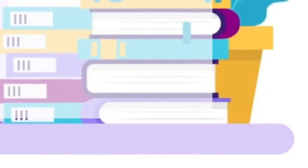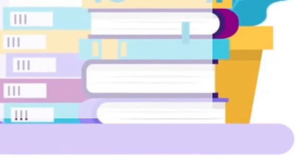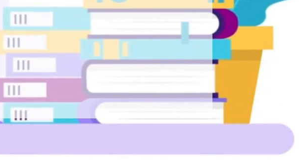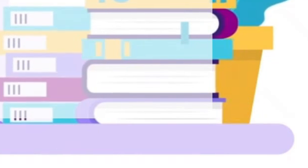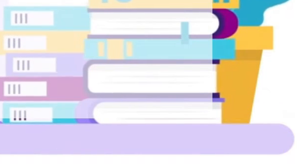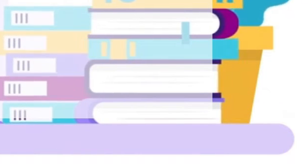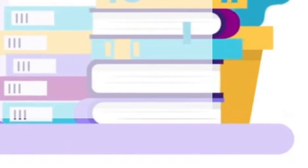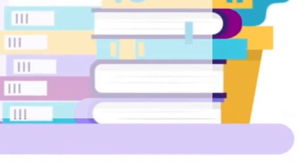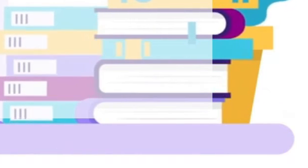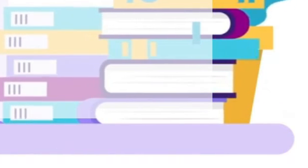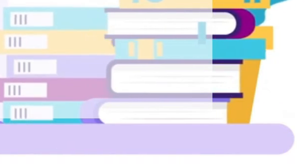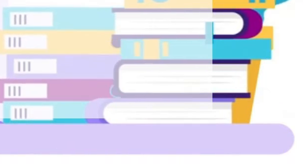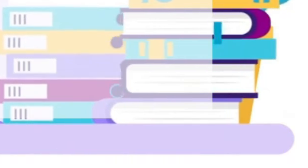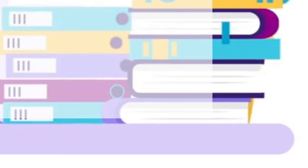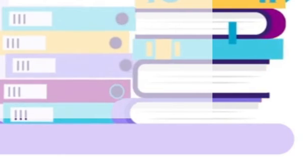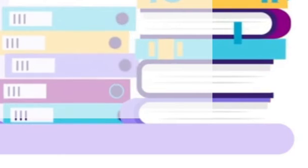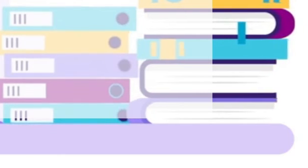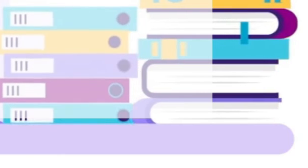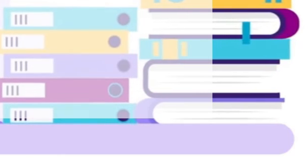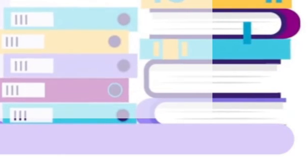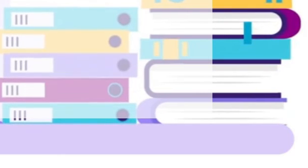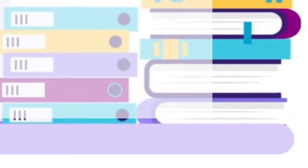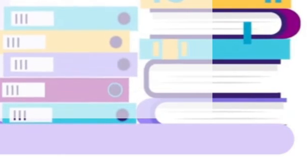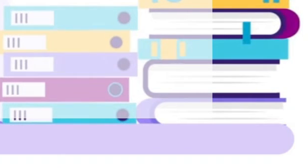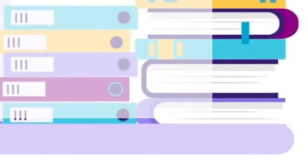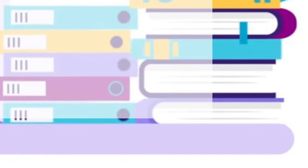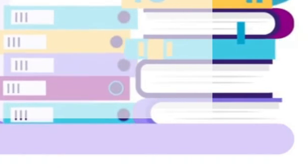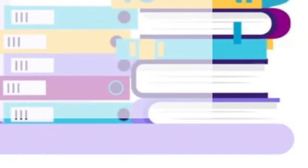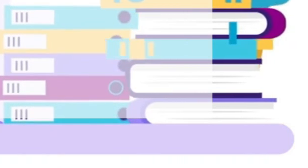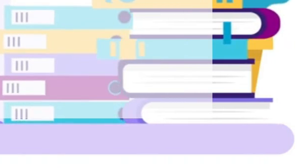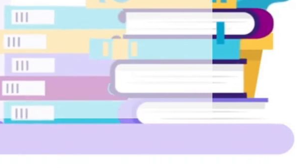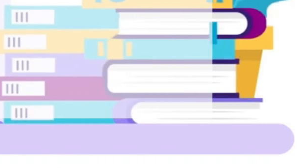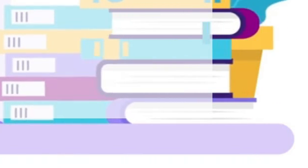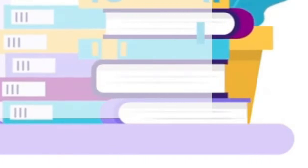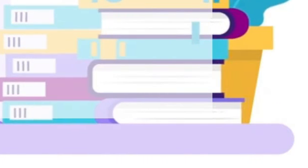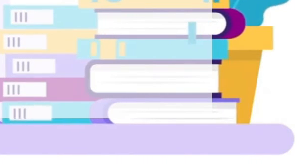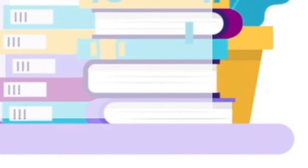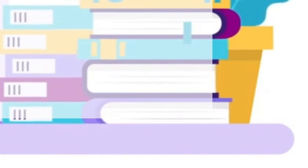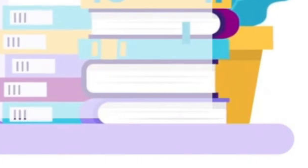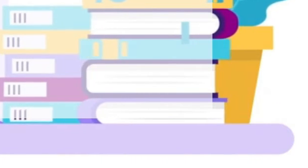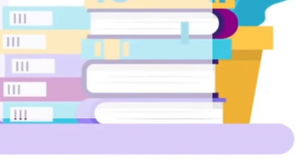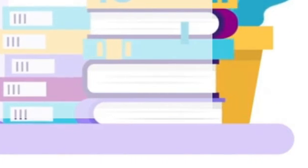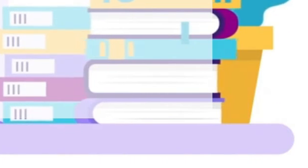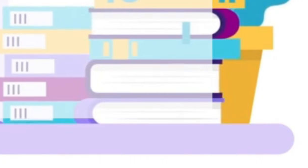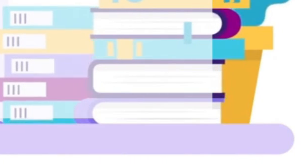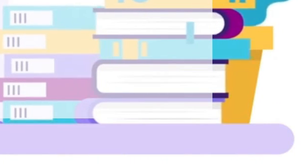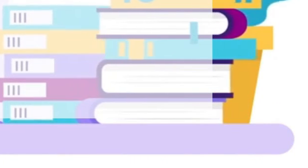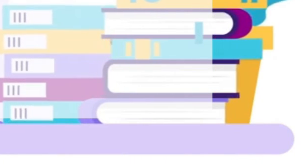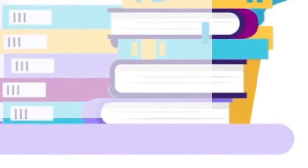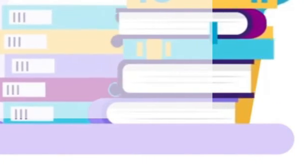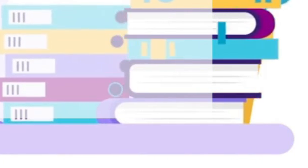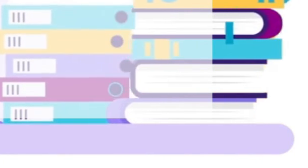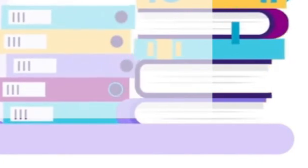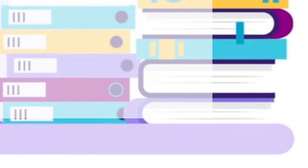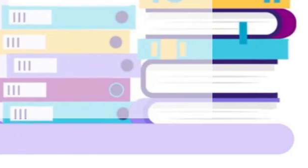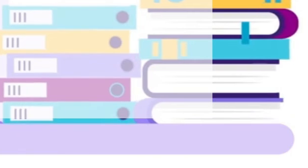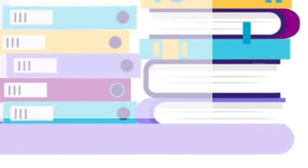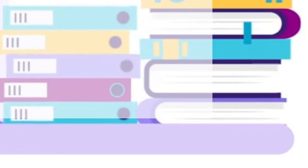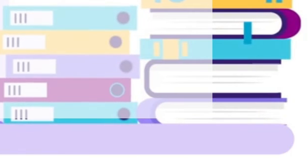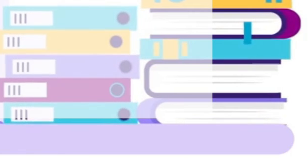Anyone who is interested to join the Bikers Club should visit the PC office located at the 4th floor.